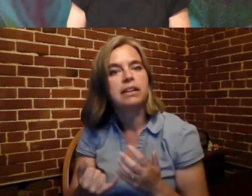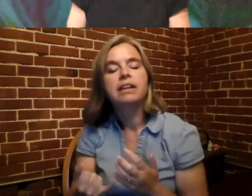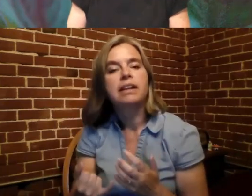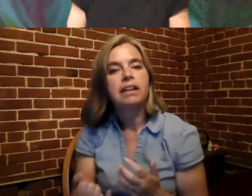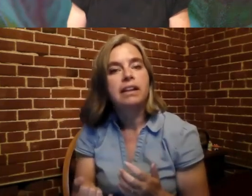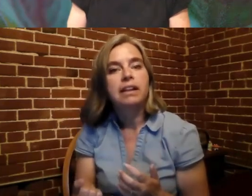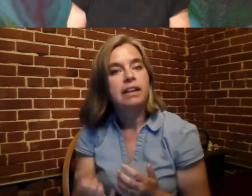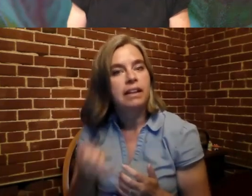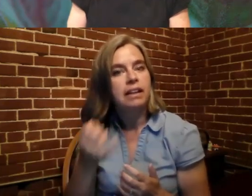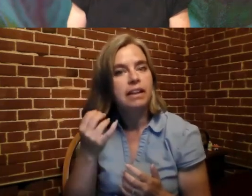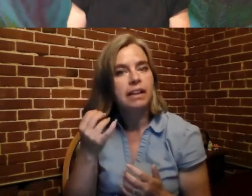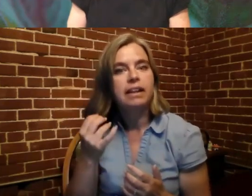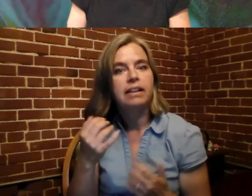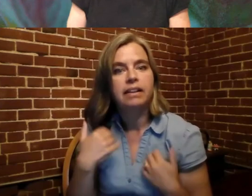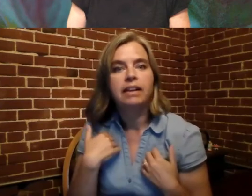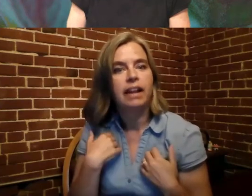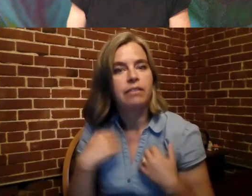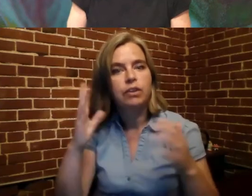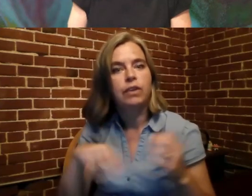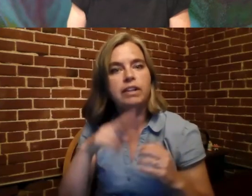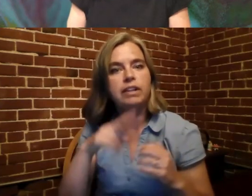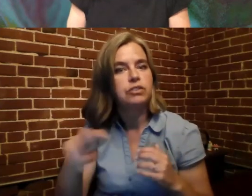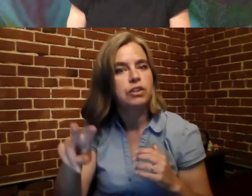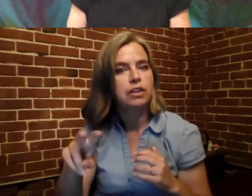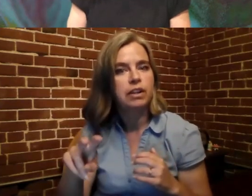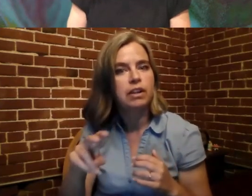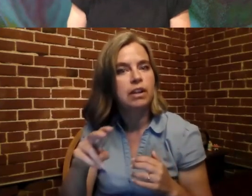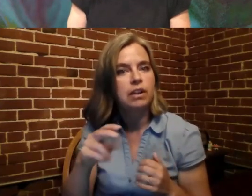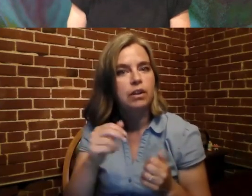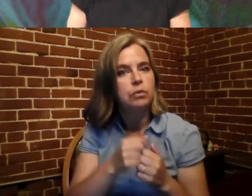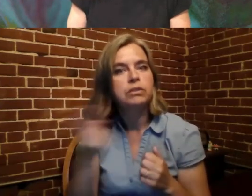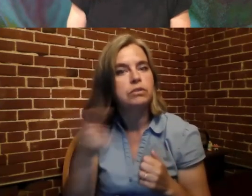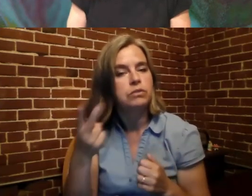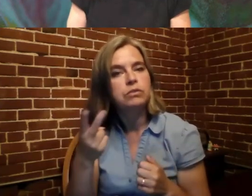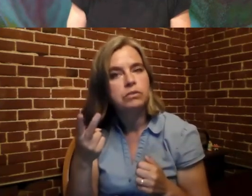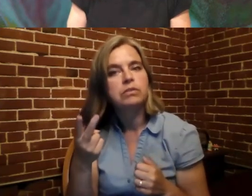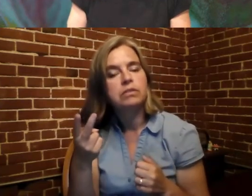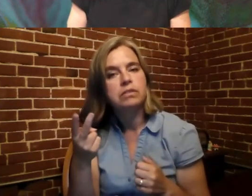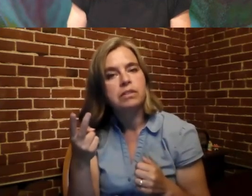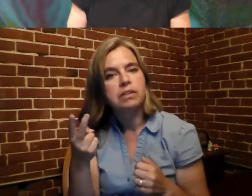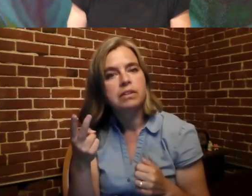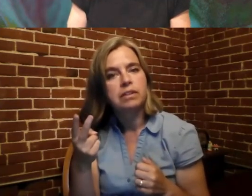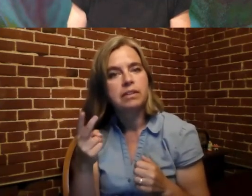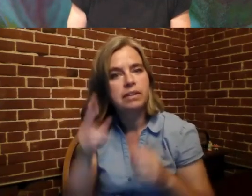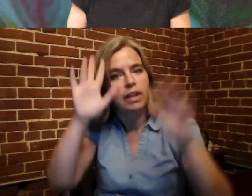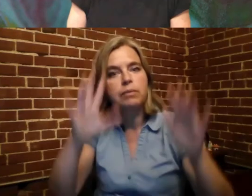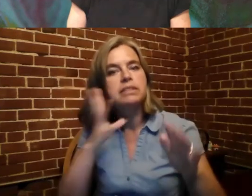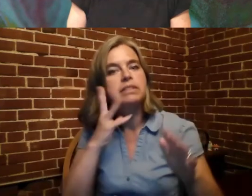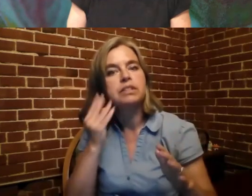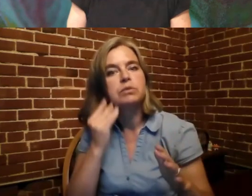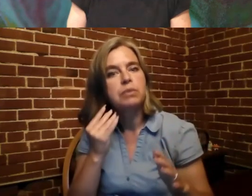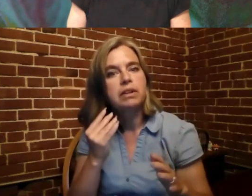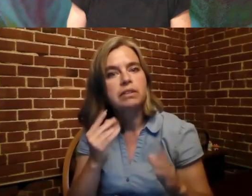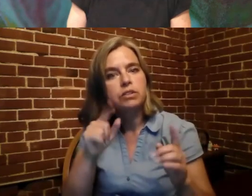I would not have such a great journey with both of you. And it's really an amazing experience being in